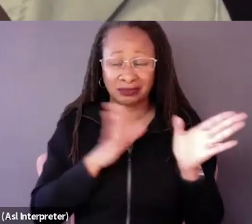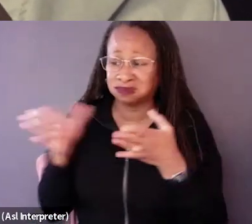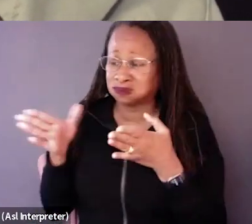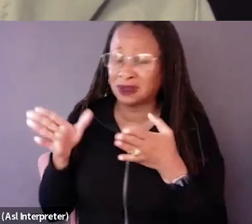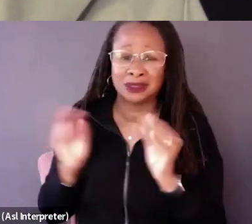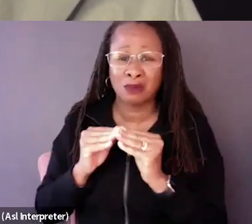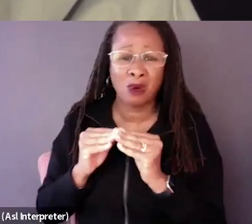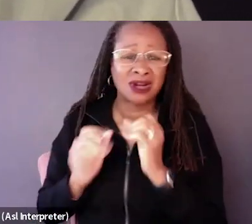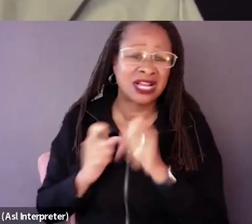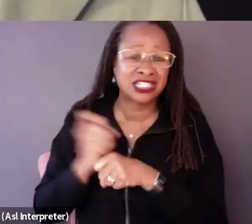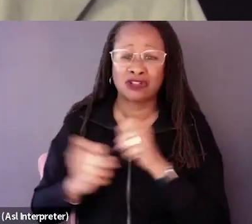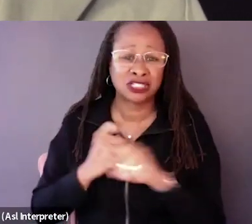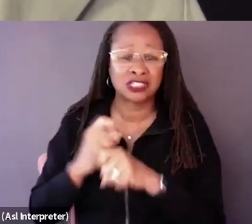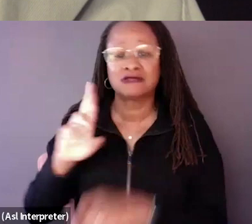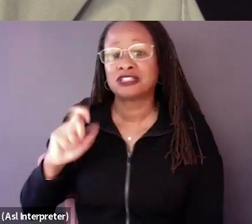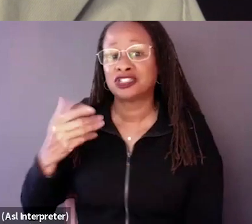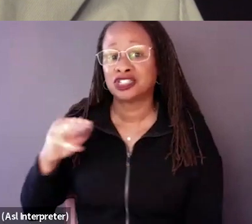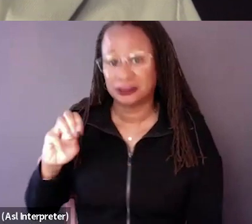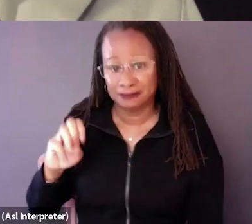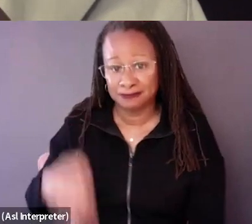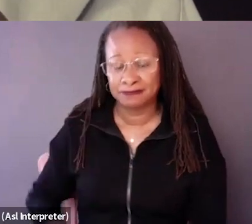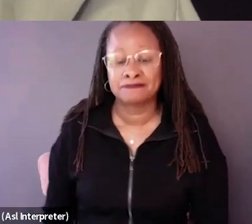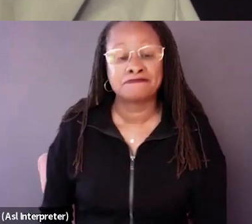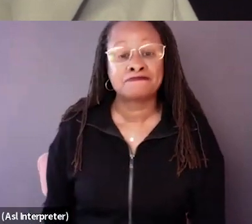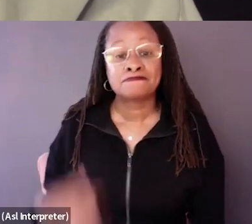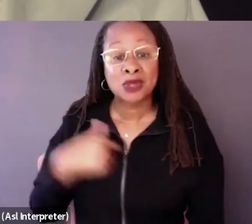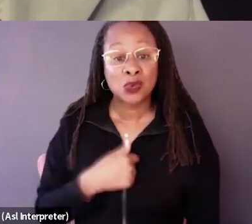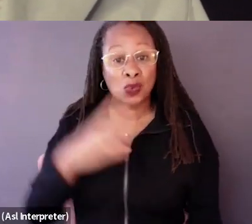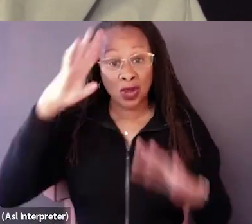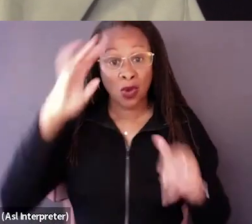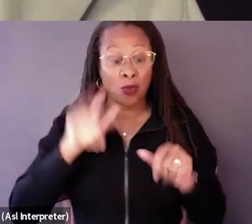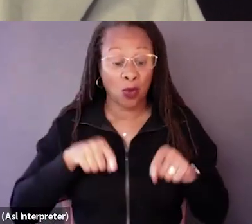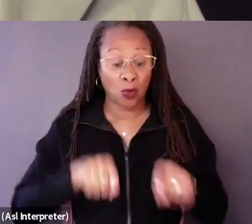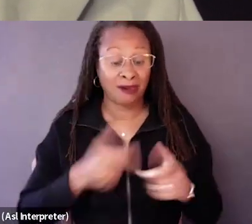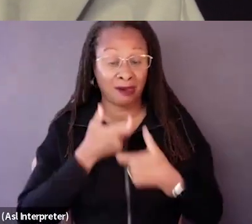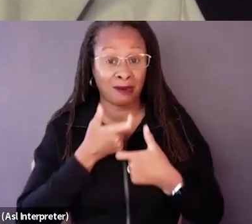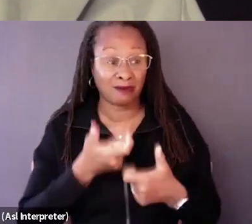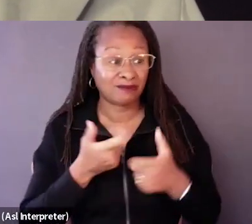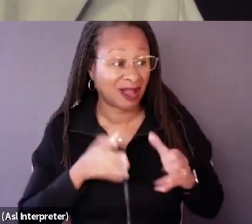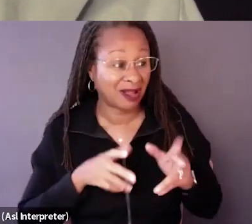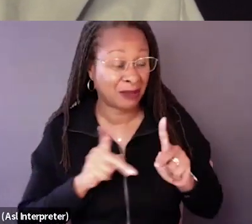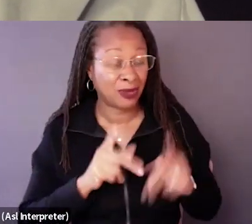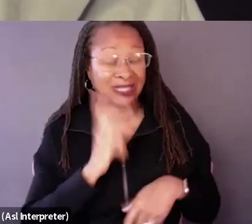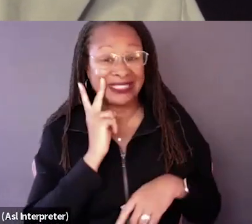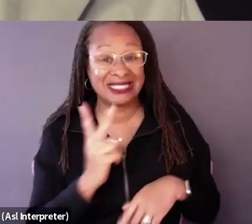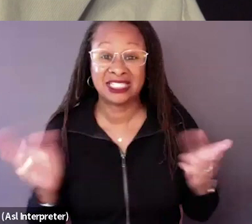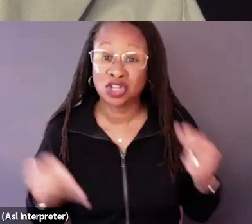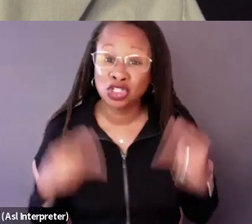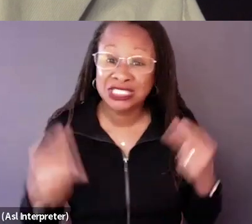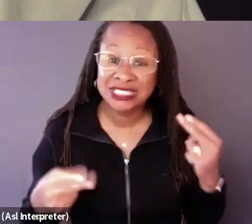regimes. But we hope that world audiences can see this urgency,